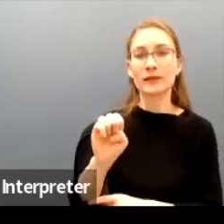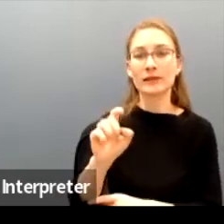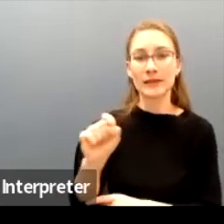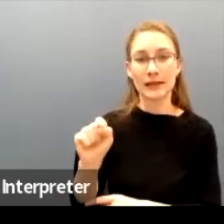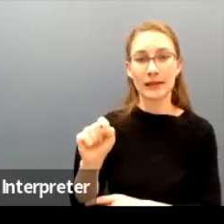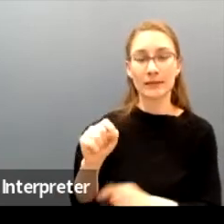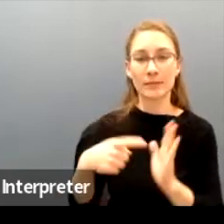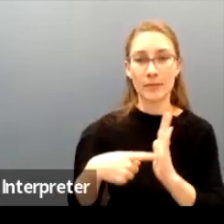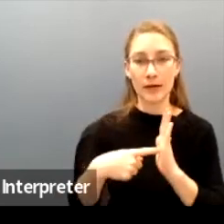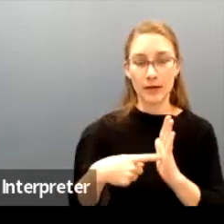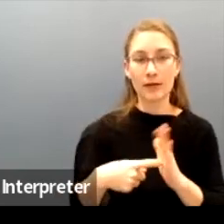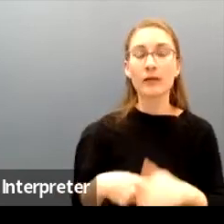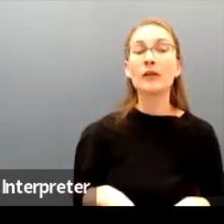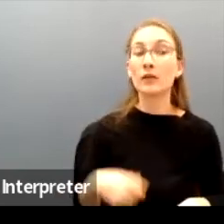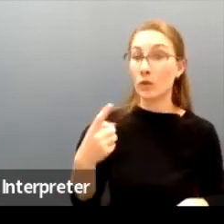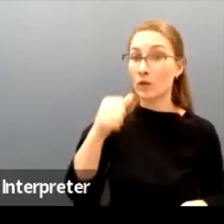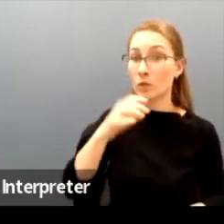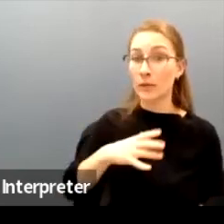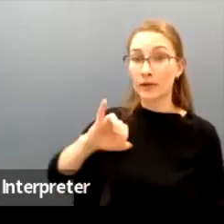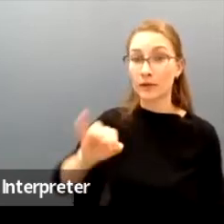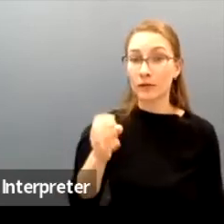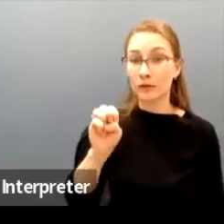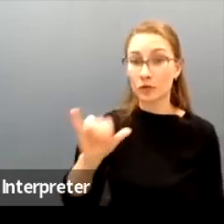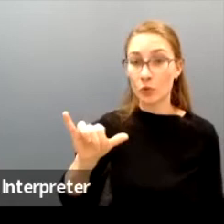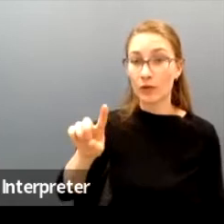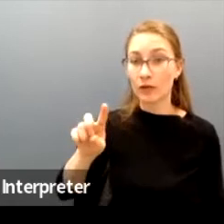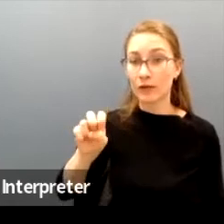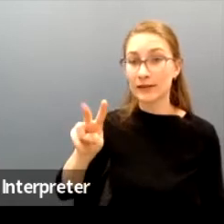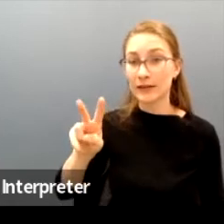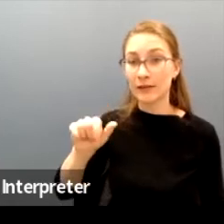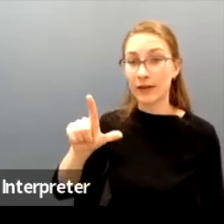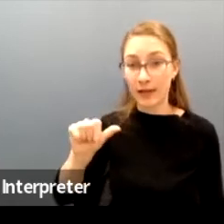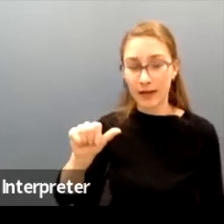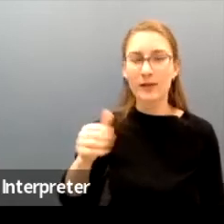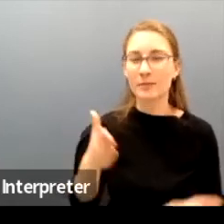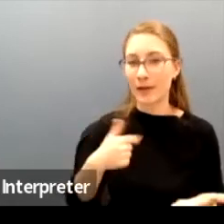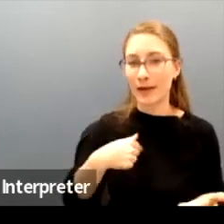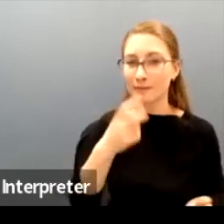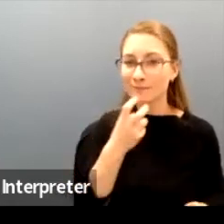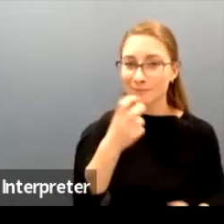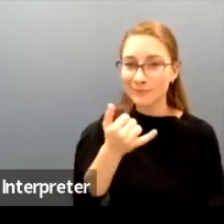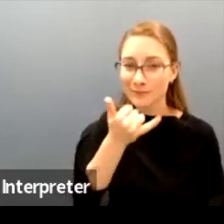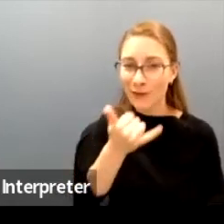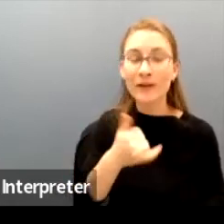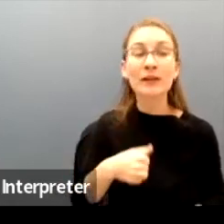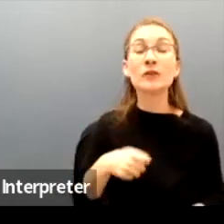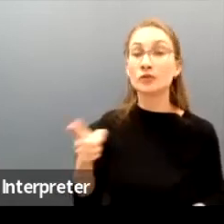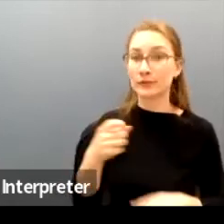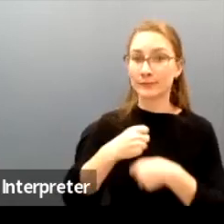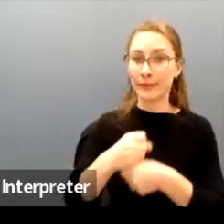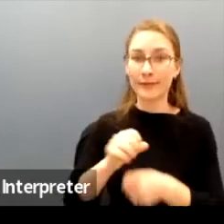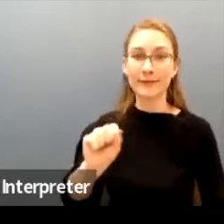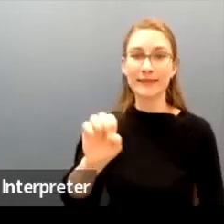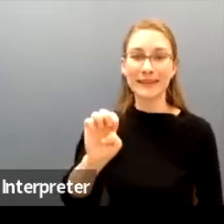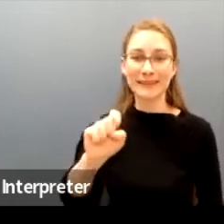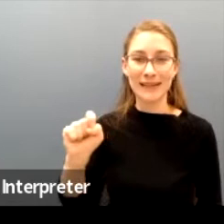created by Joy Zabala. I always think I say her last name wrong, so I probably do. But she created this SET model. And what's